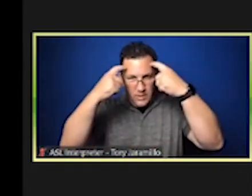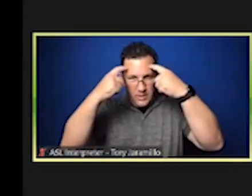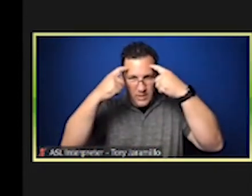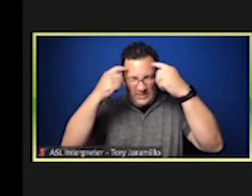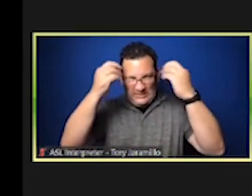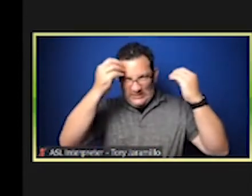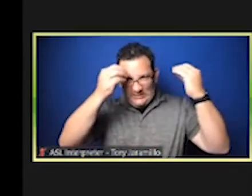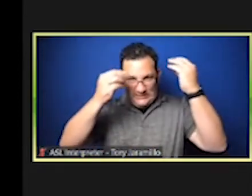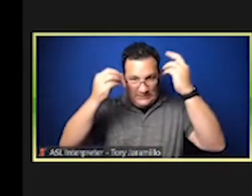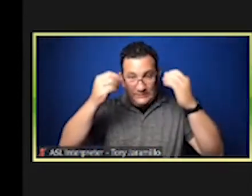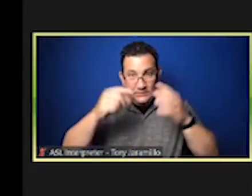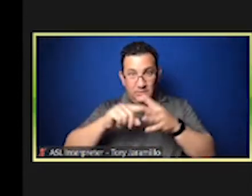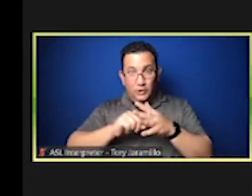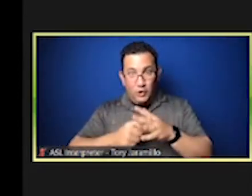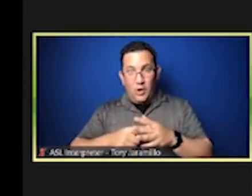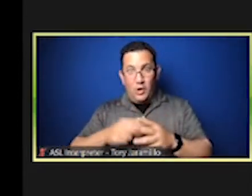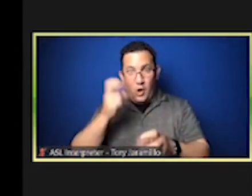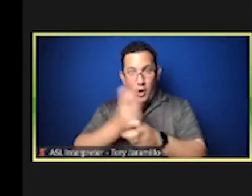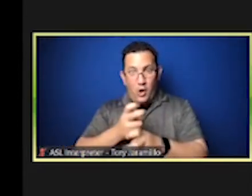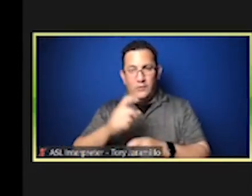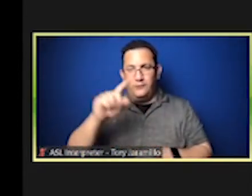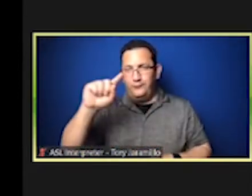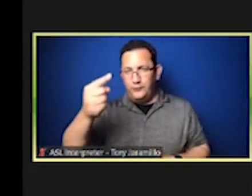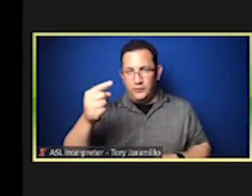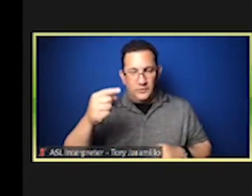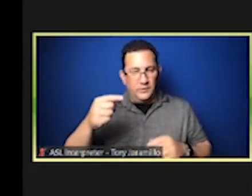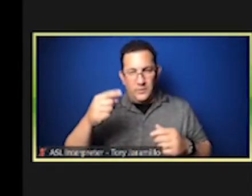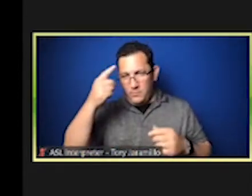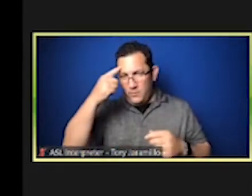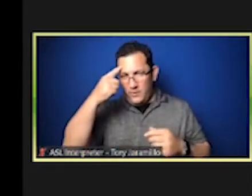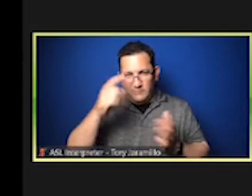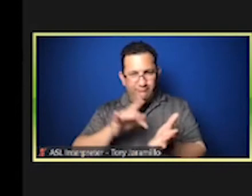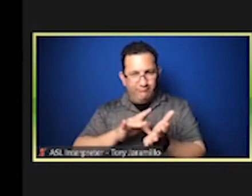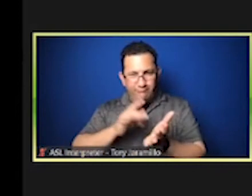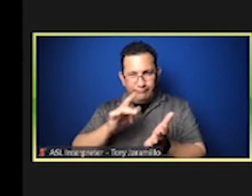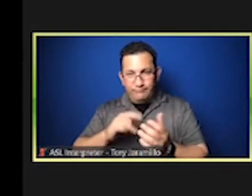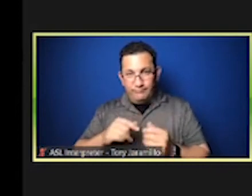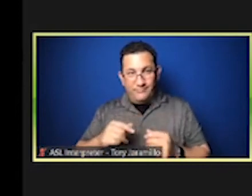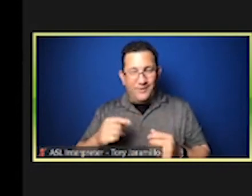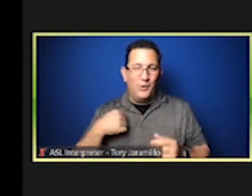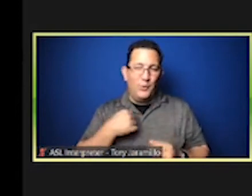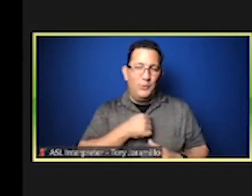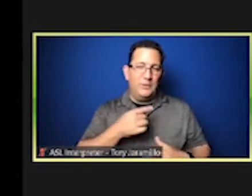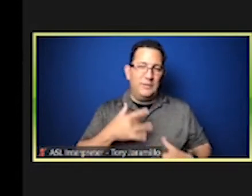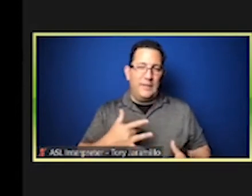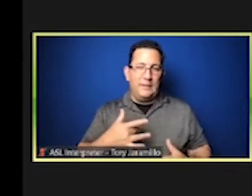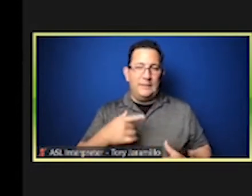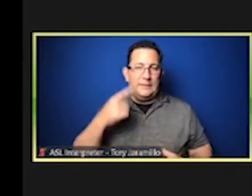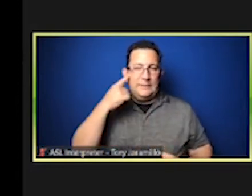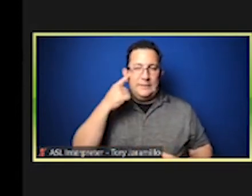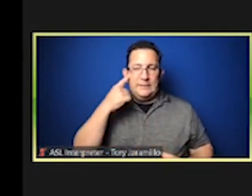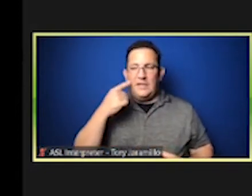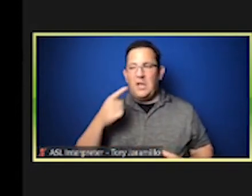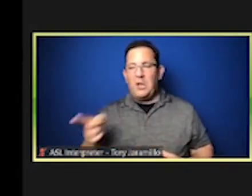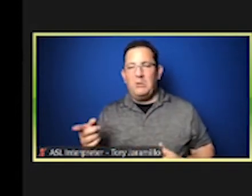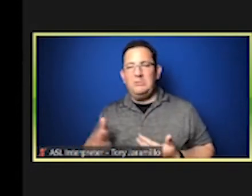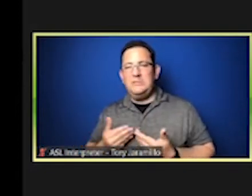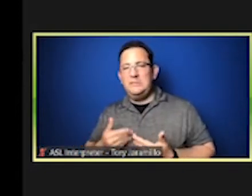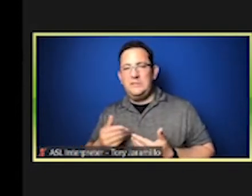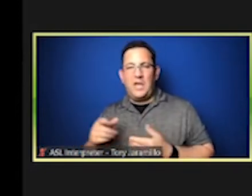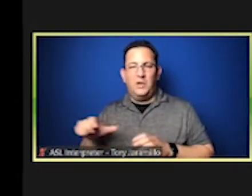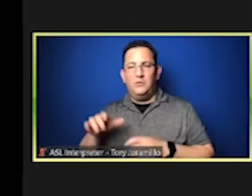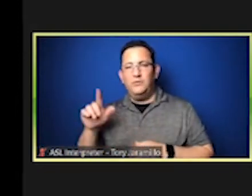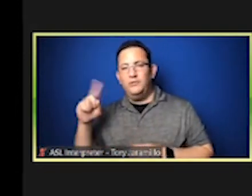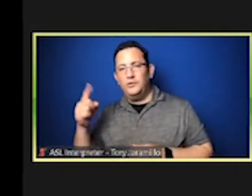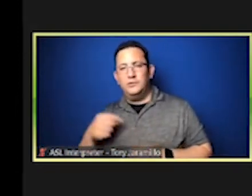and fresh. It's just human nature to work on the things we are good at because it brings us